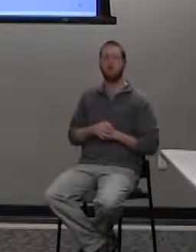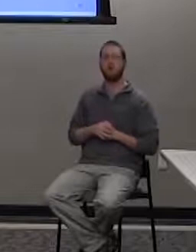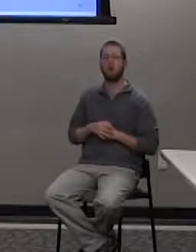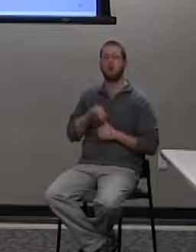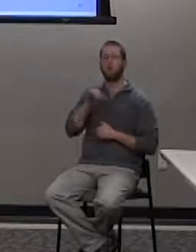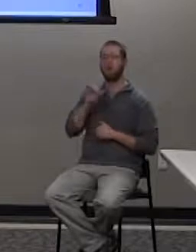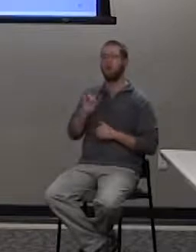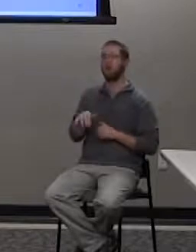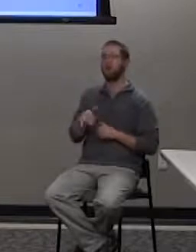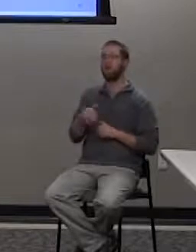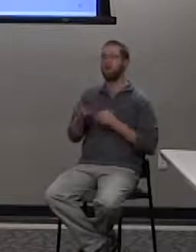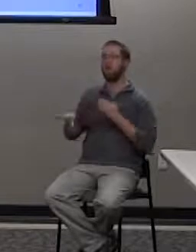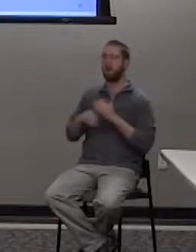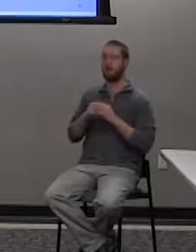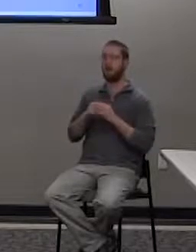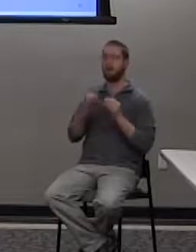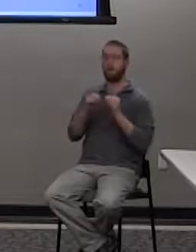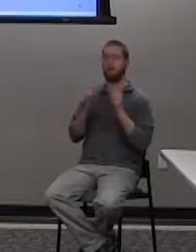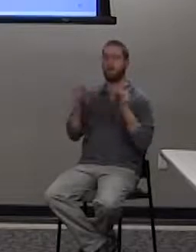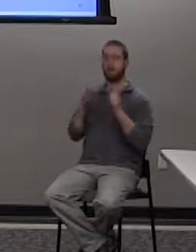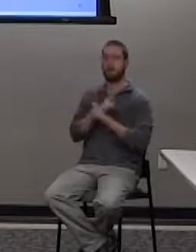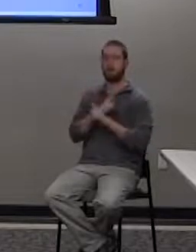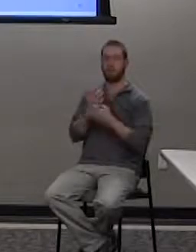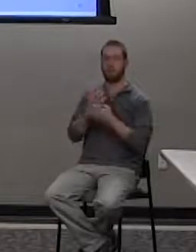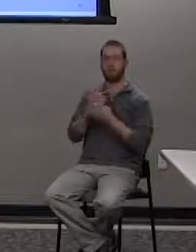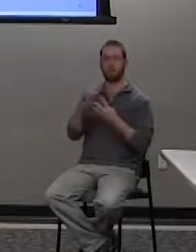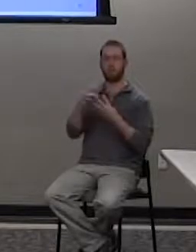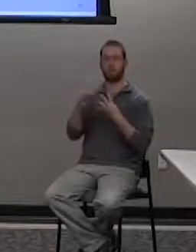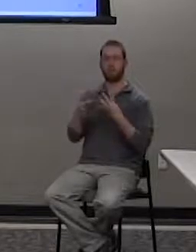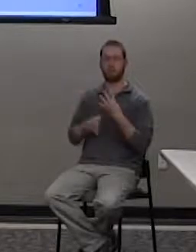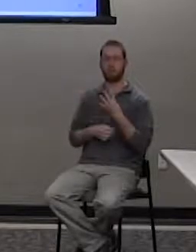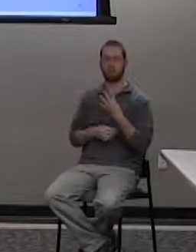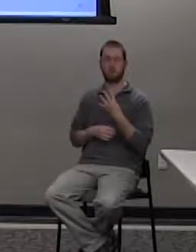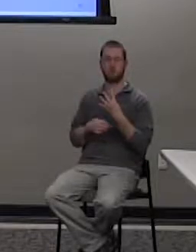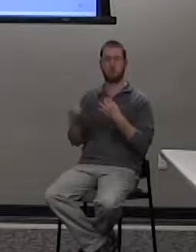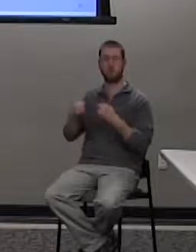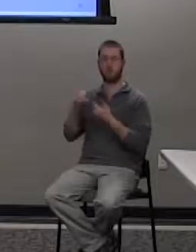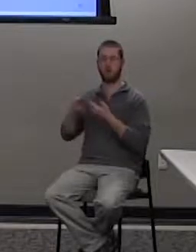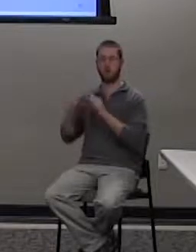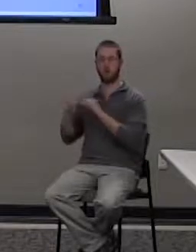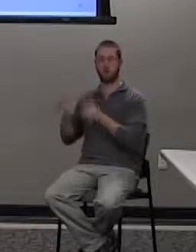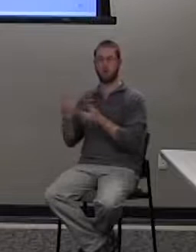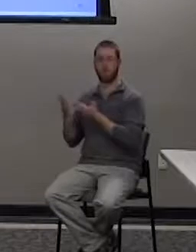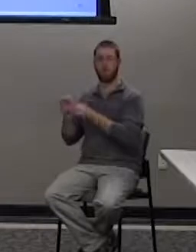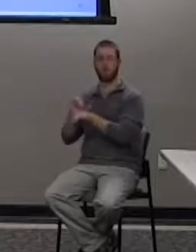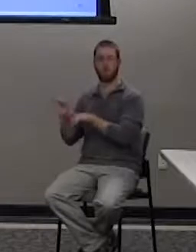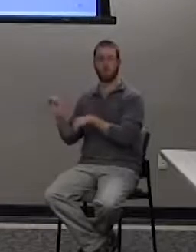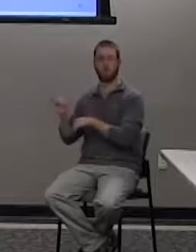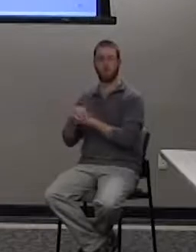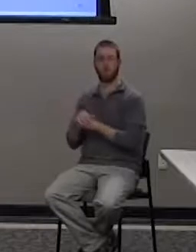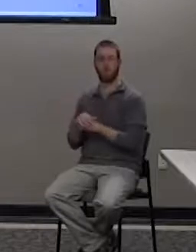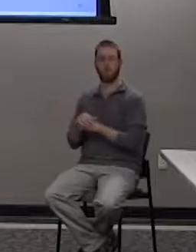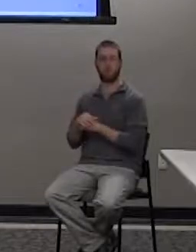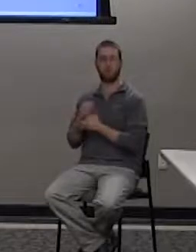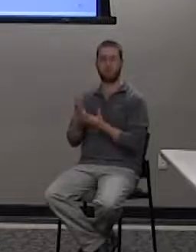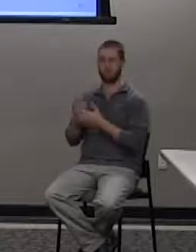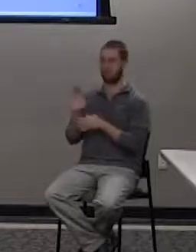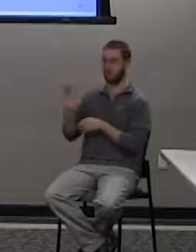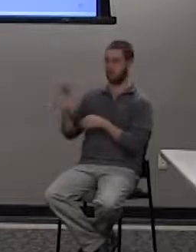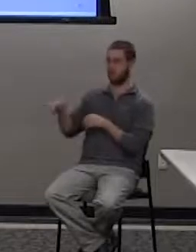And then to add to the complexity of that is choice. There are other communities that offer those jobs too. And